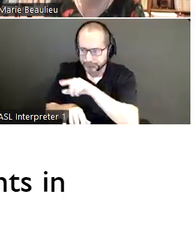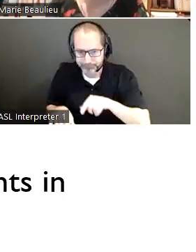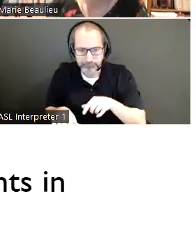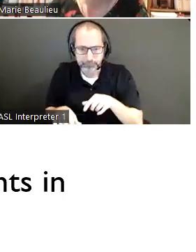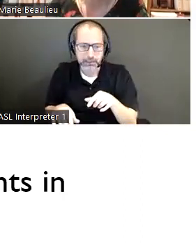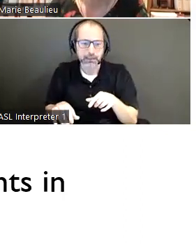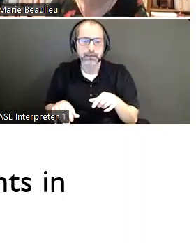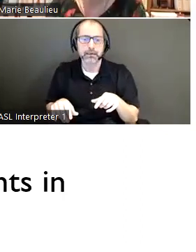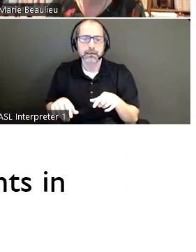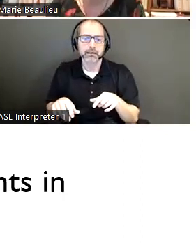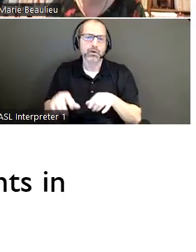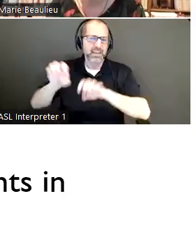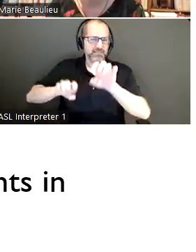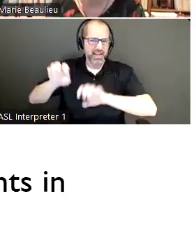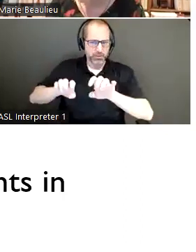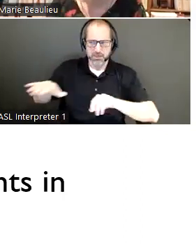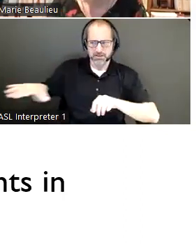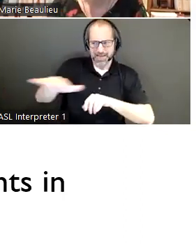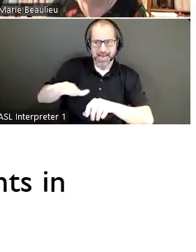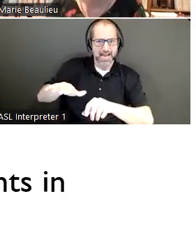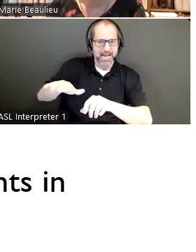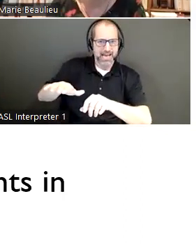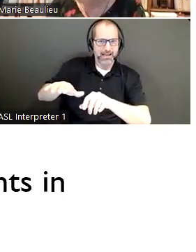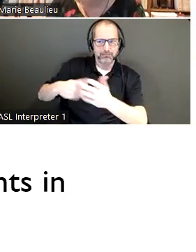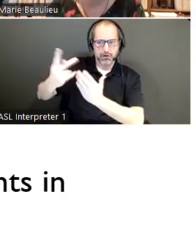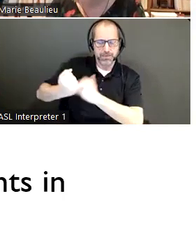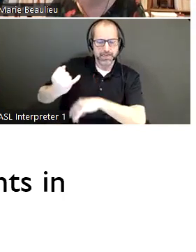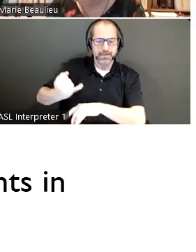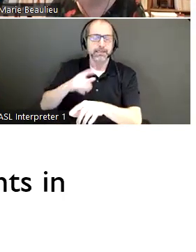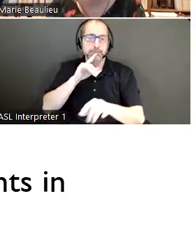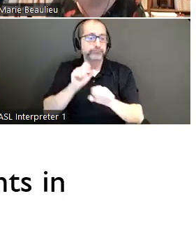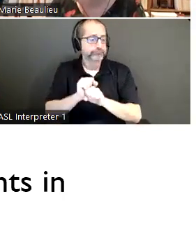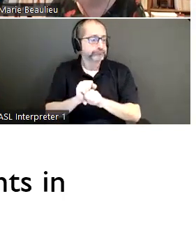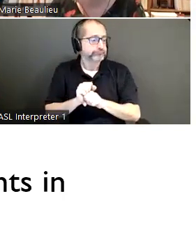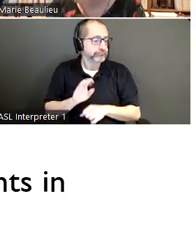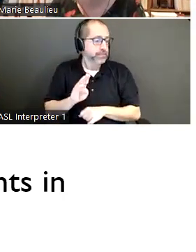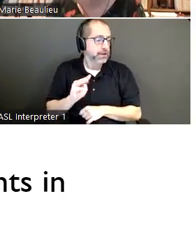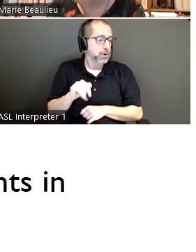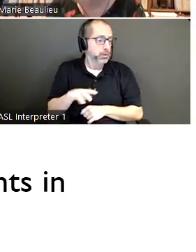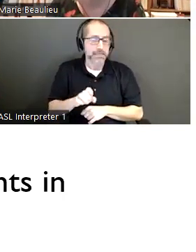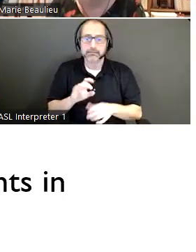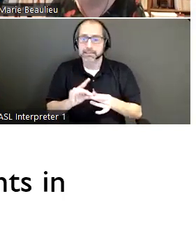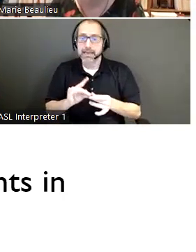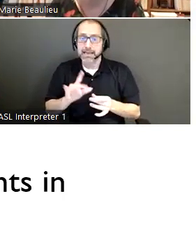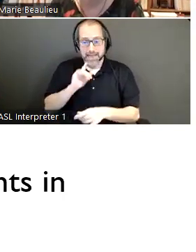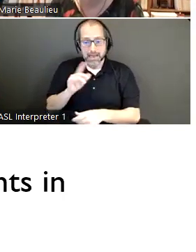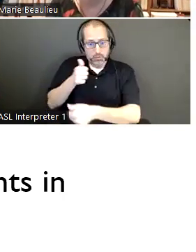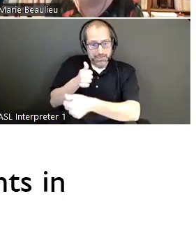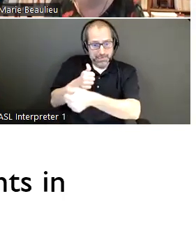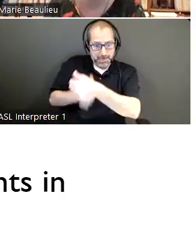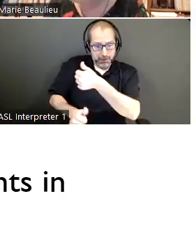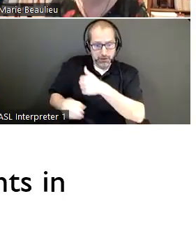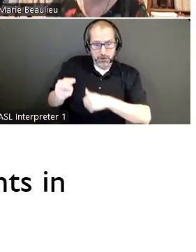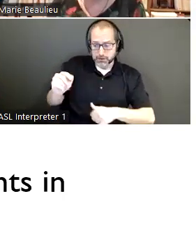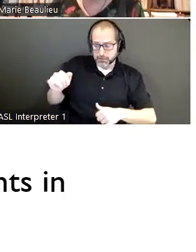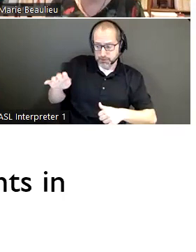it was a large team. So this part was under the postdoctoral of Marie-Chantal